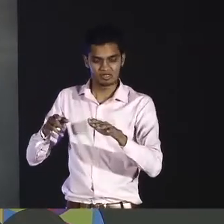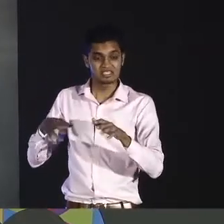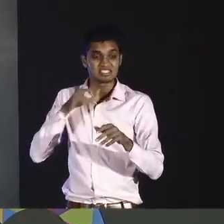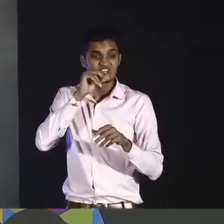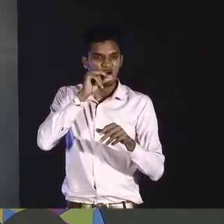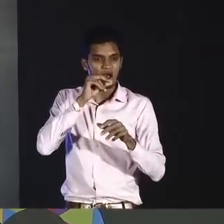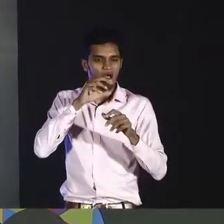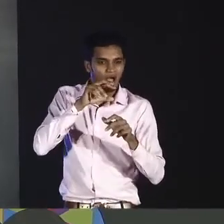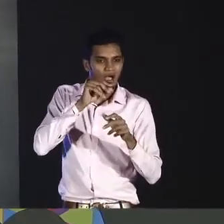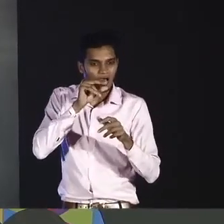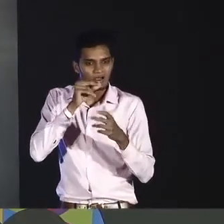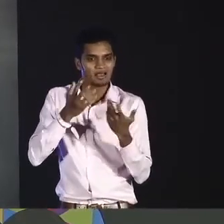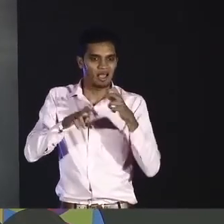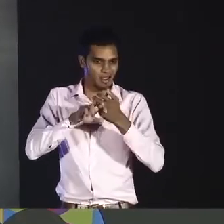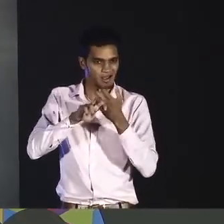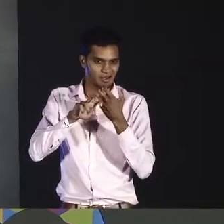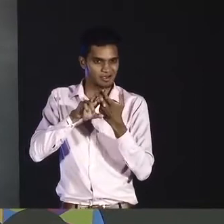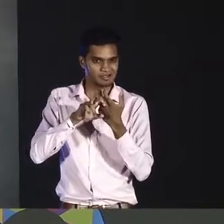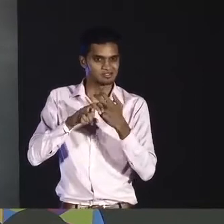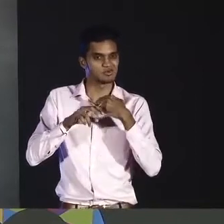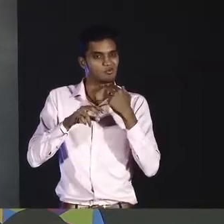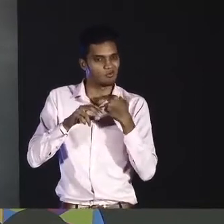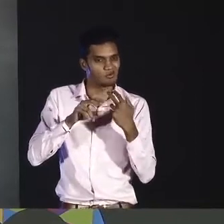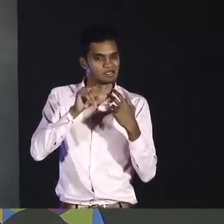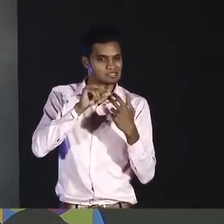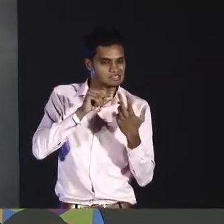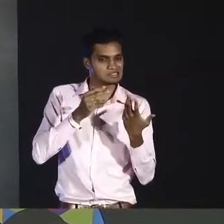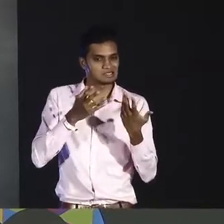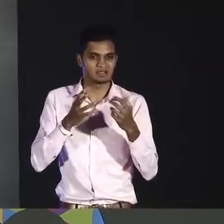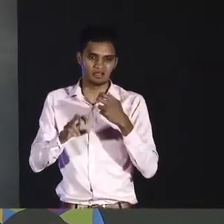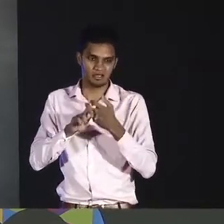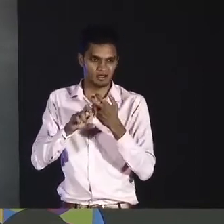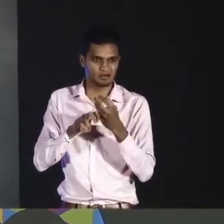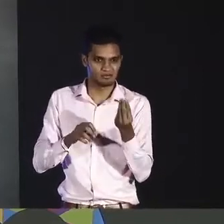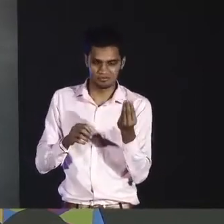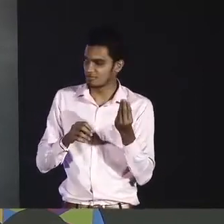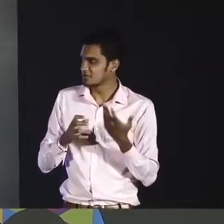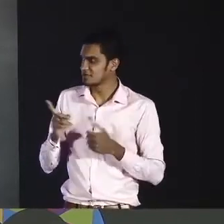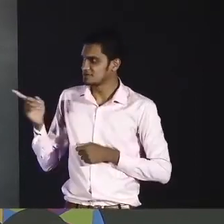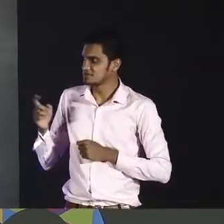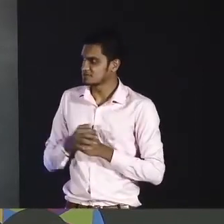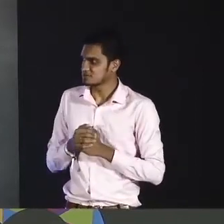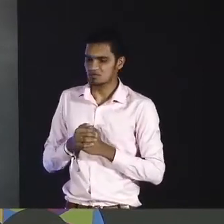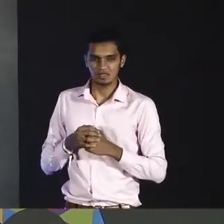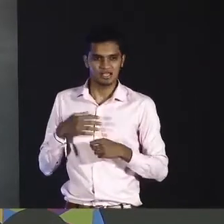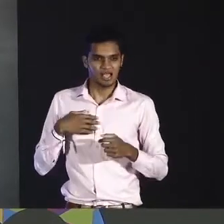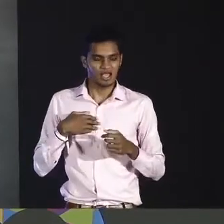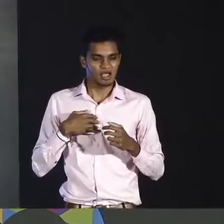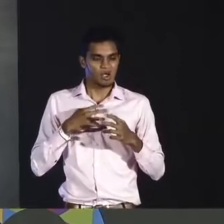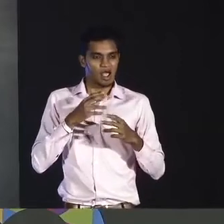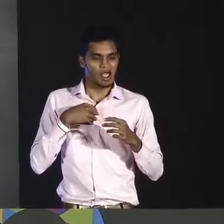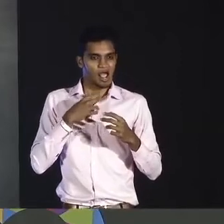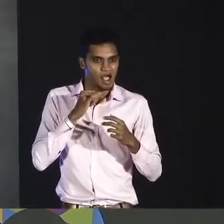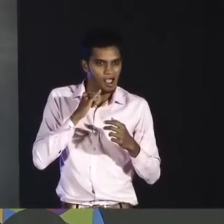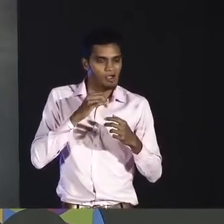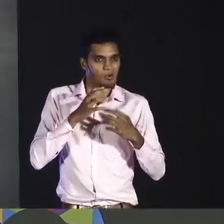and he was that day in the corridor, and he was talking, I want to go to, and he got stuck over there.